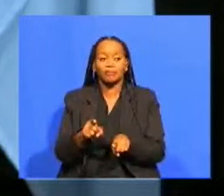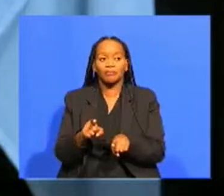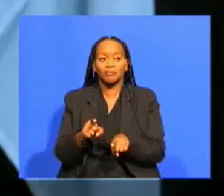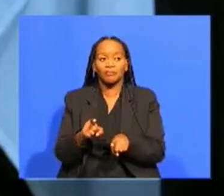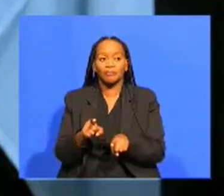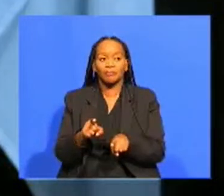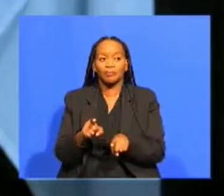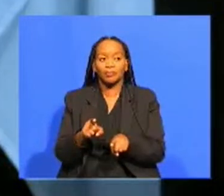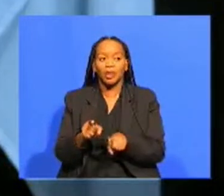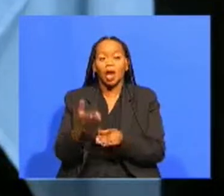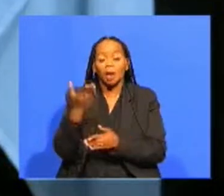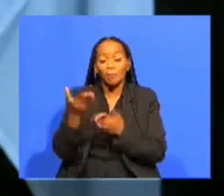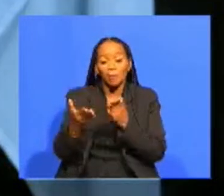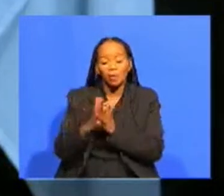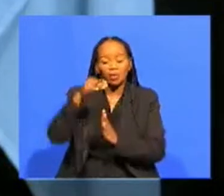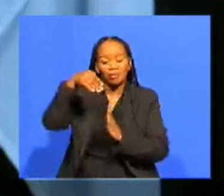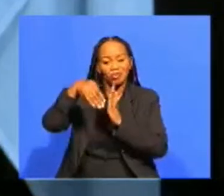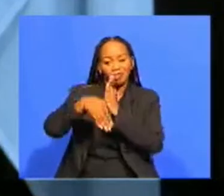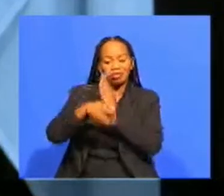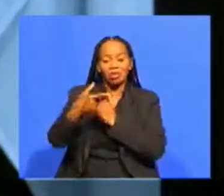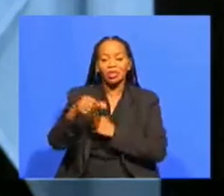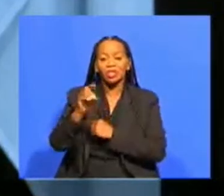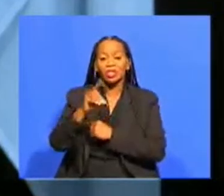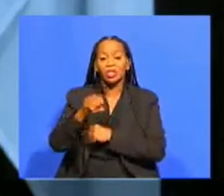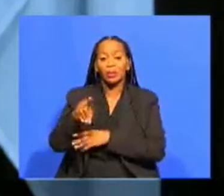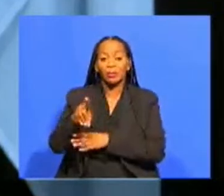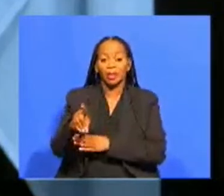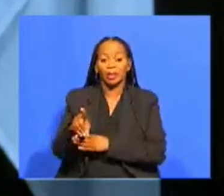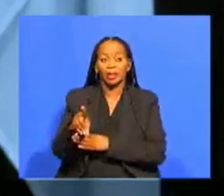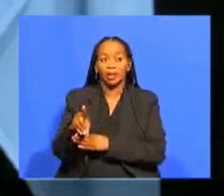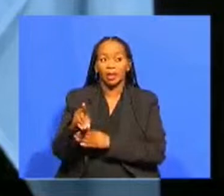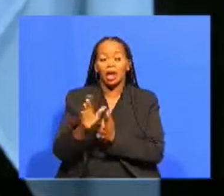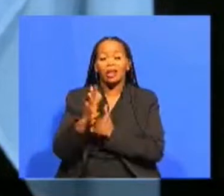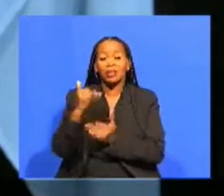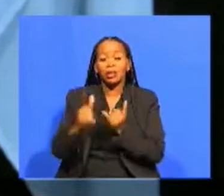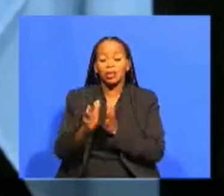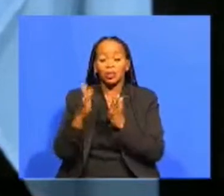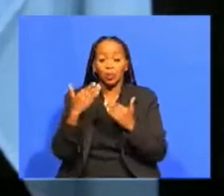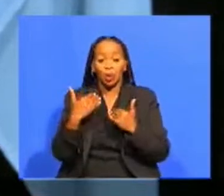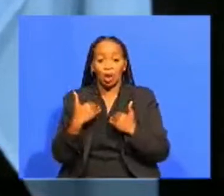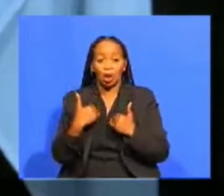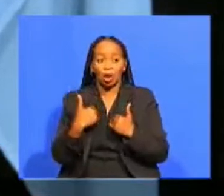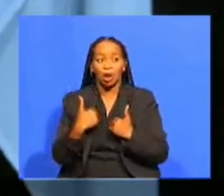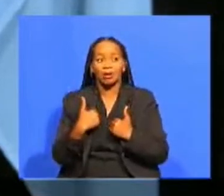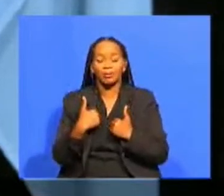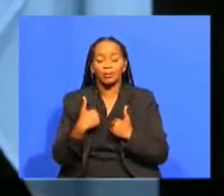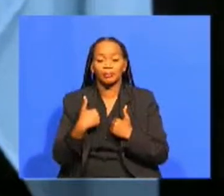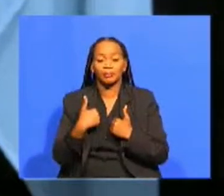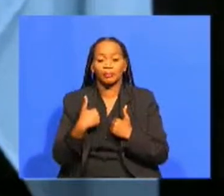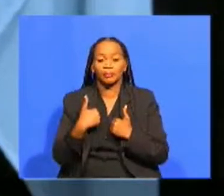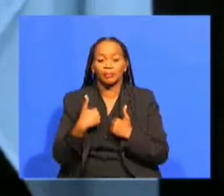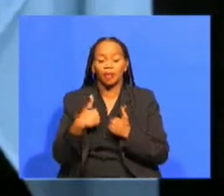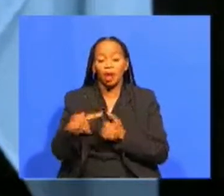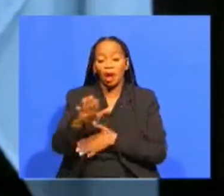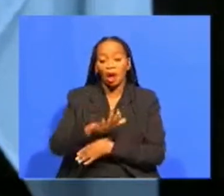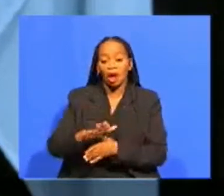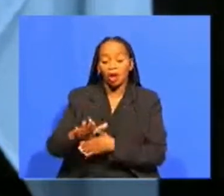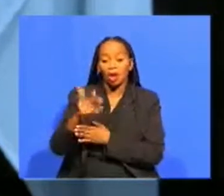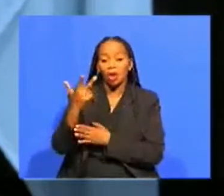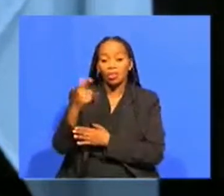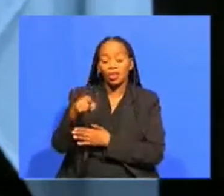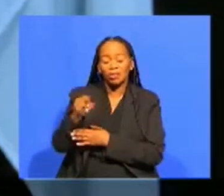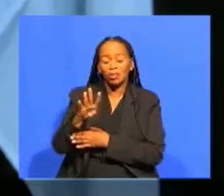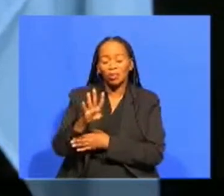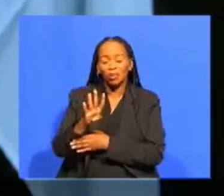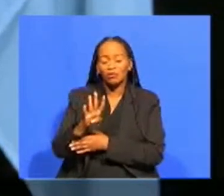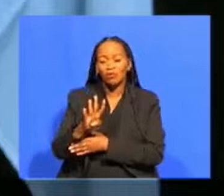out most of my GDP. The last hurricane we had, Dorian, cost us about